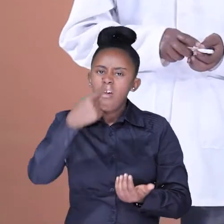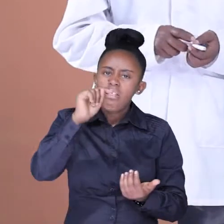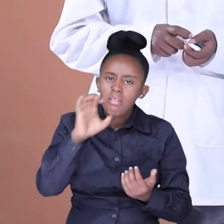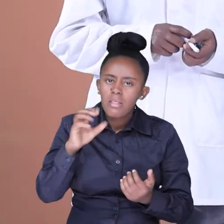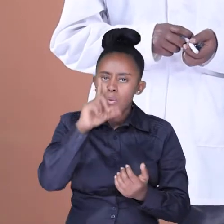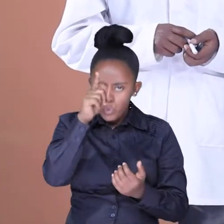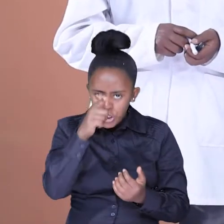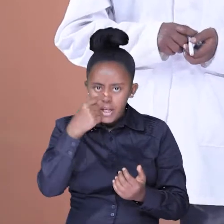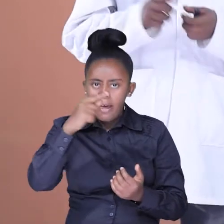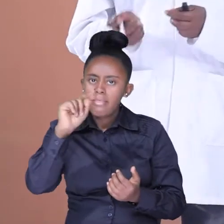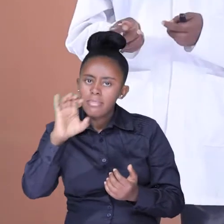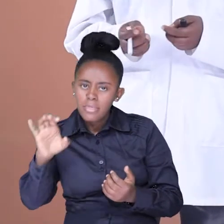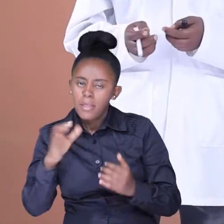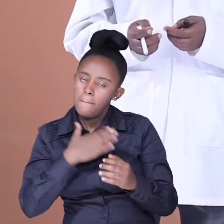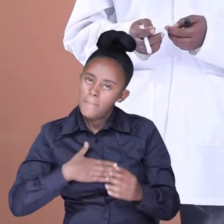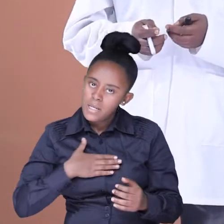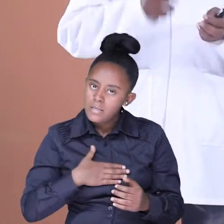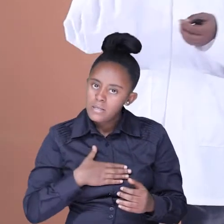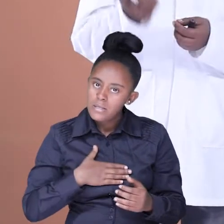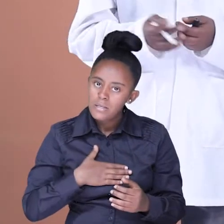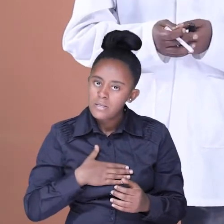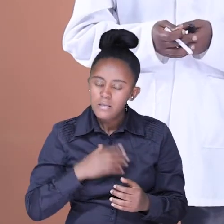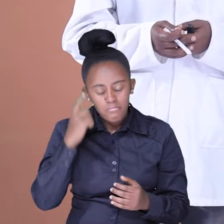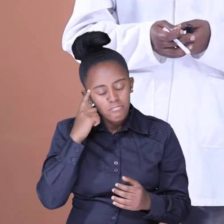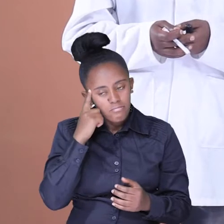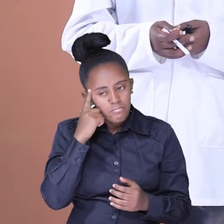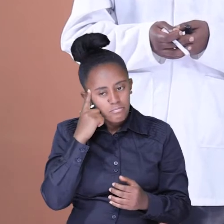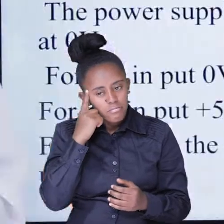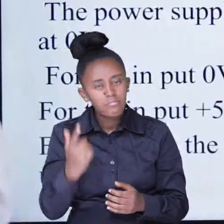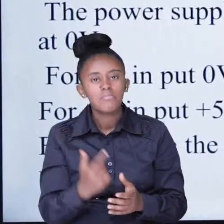gate? Please think over it.